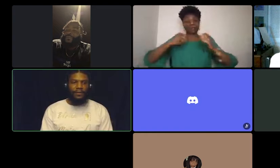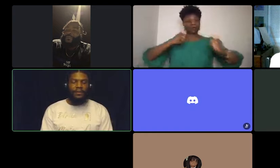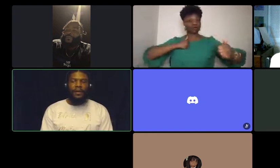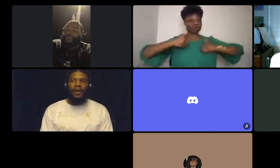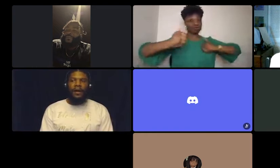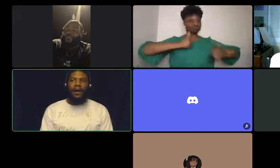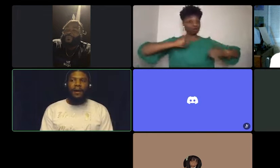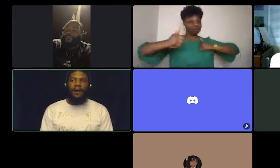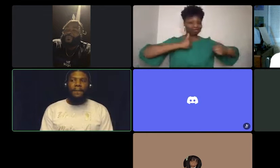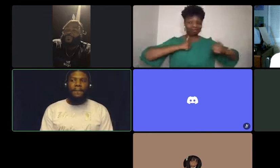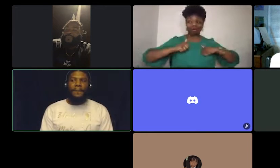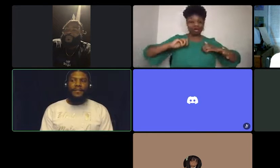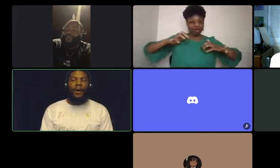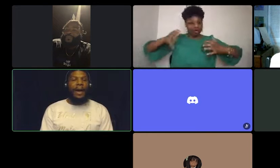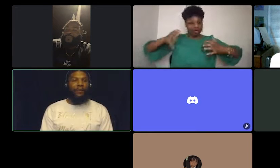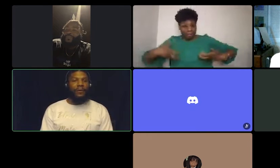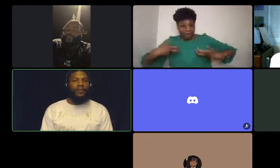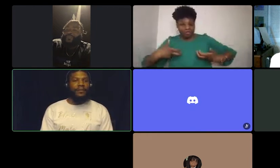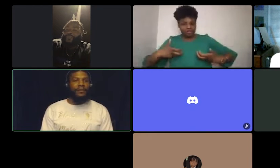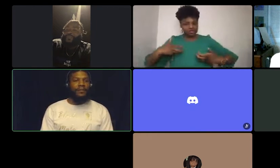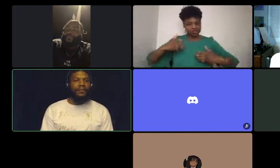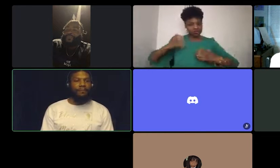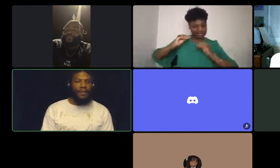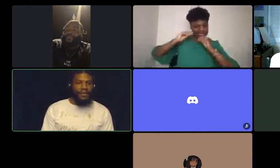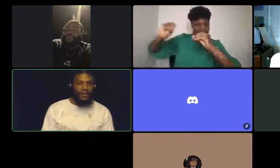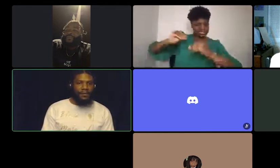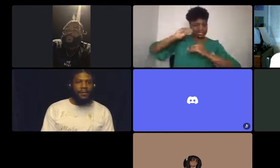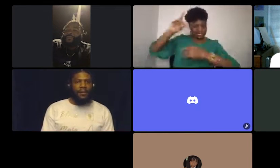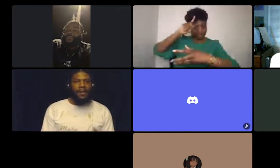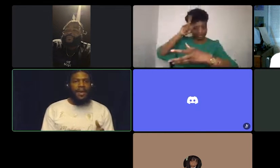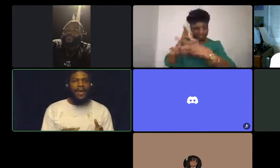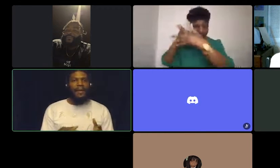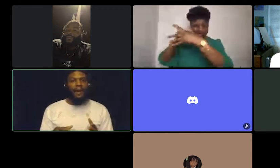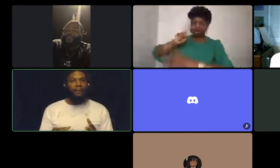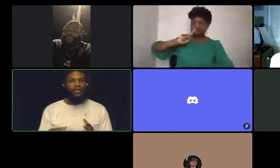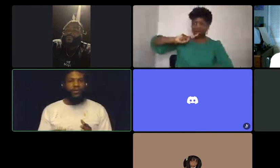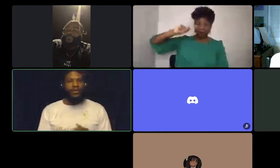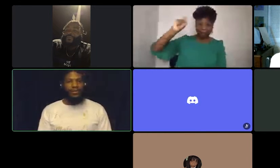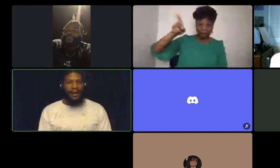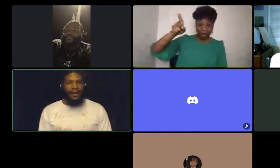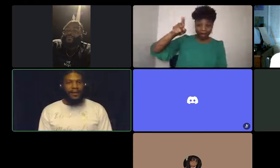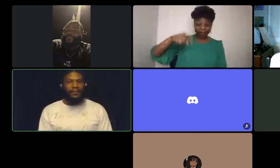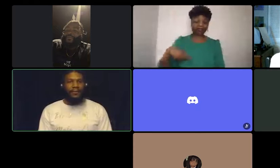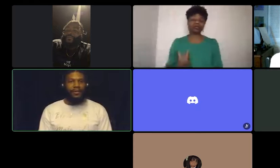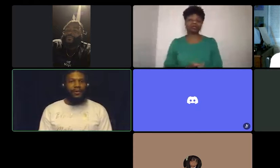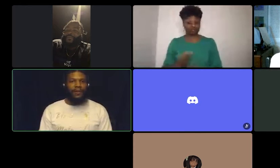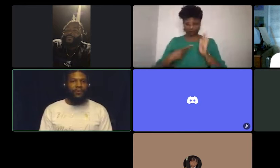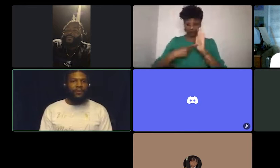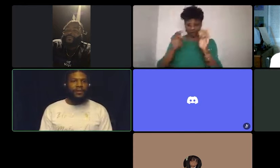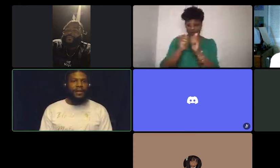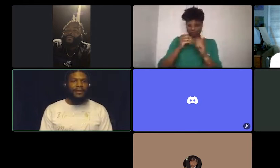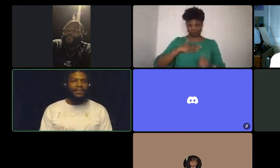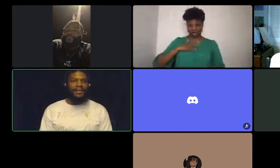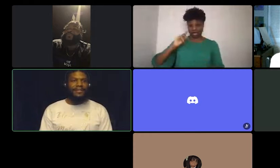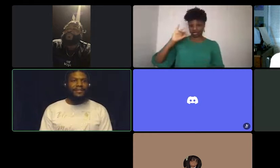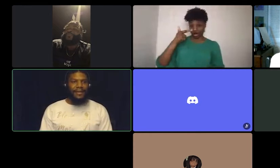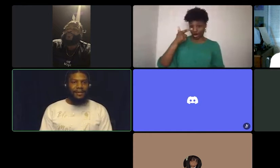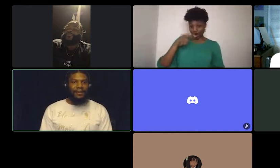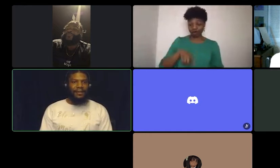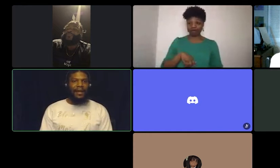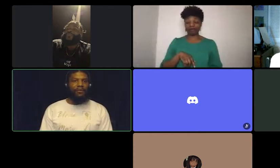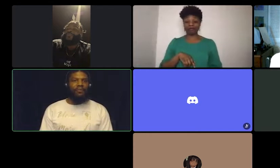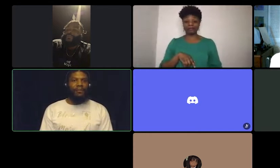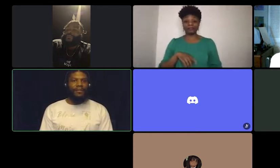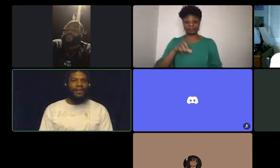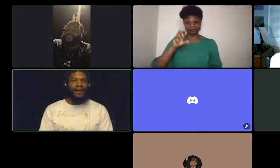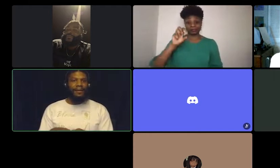whatever the Mhm. case. So I would speak and I would show the sign. So if I were to like say sit, I